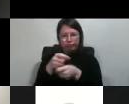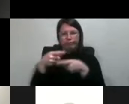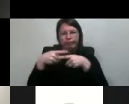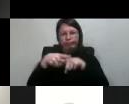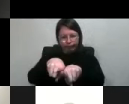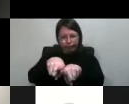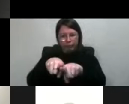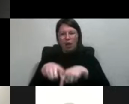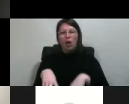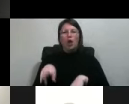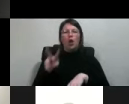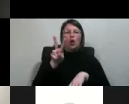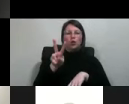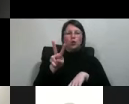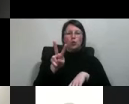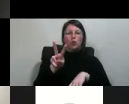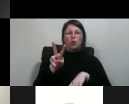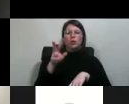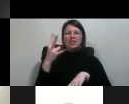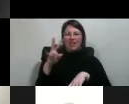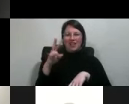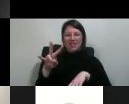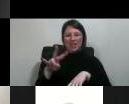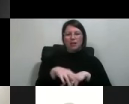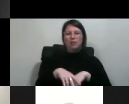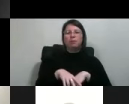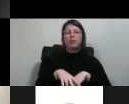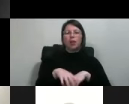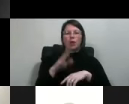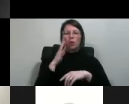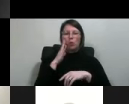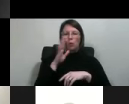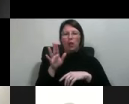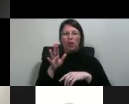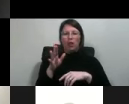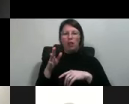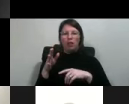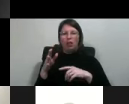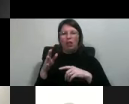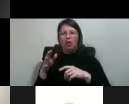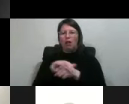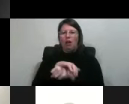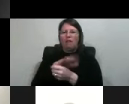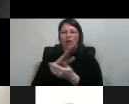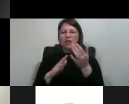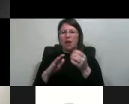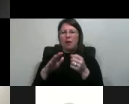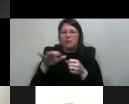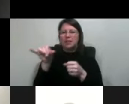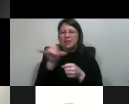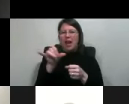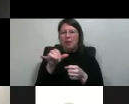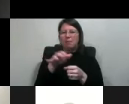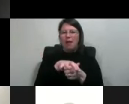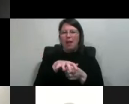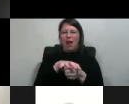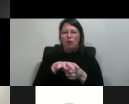believe the route 217 is being consolidated and essentially covering some of the area that the route 212 was formerly